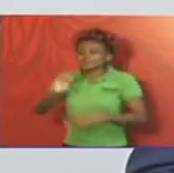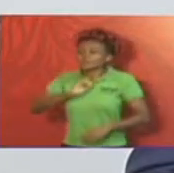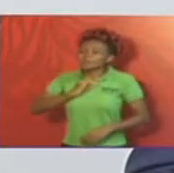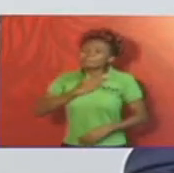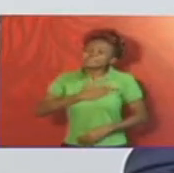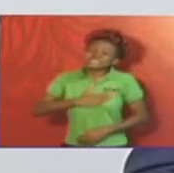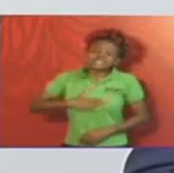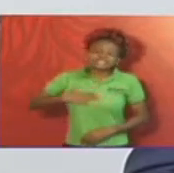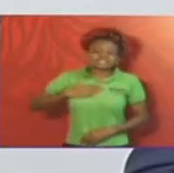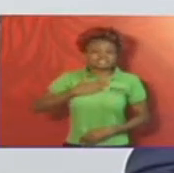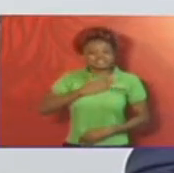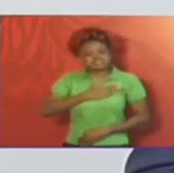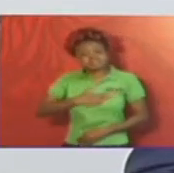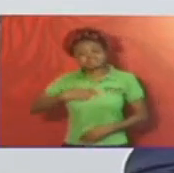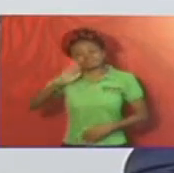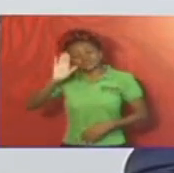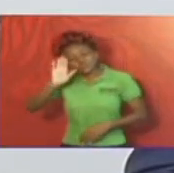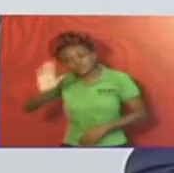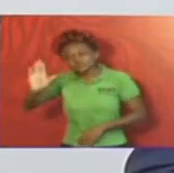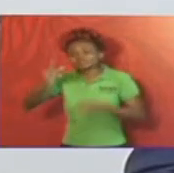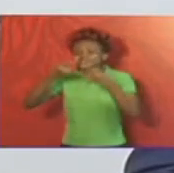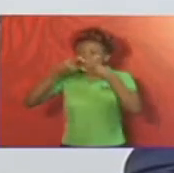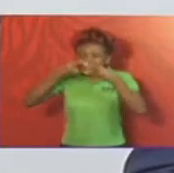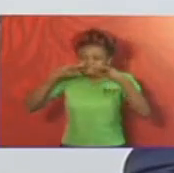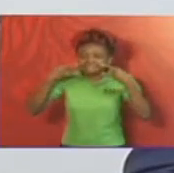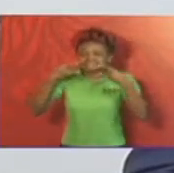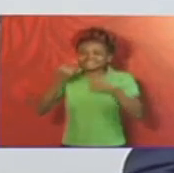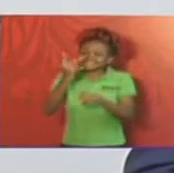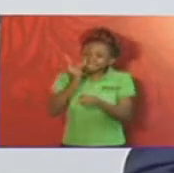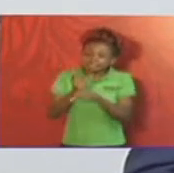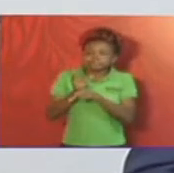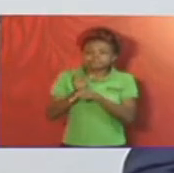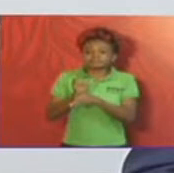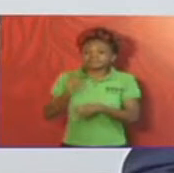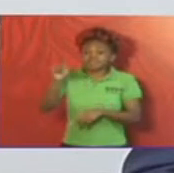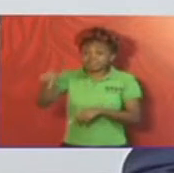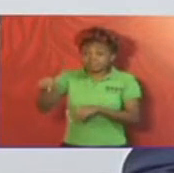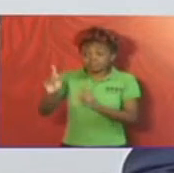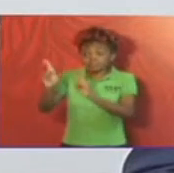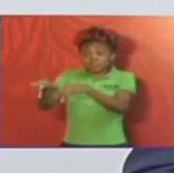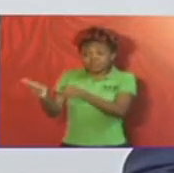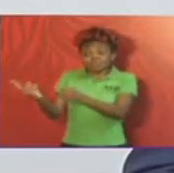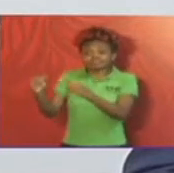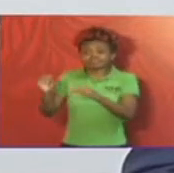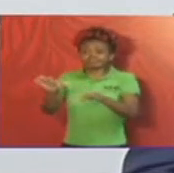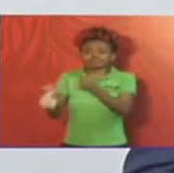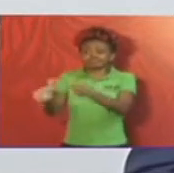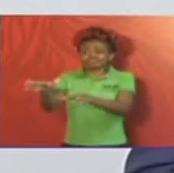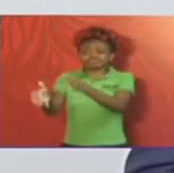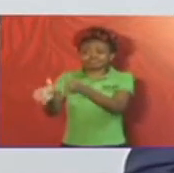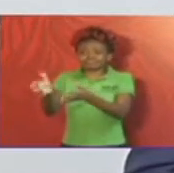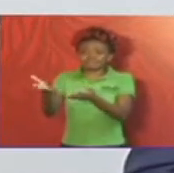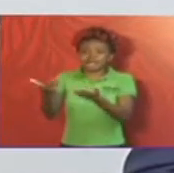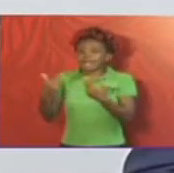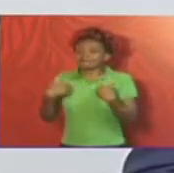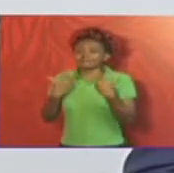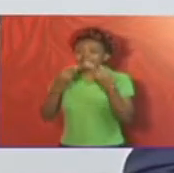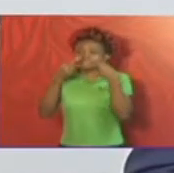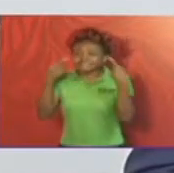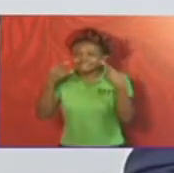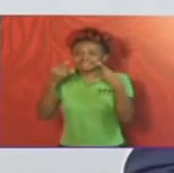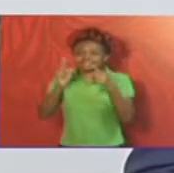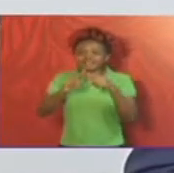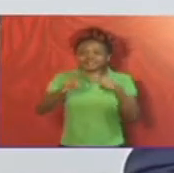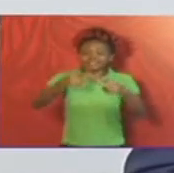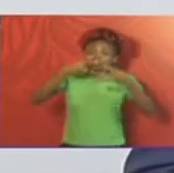to keep your masks on, to not only protect yourself, especially if you are